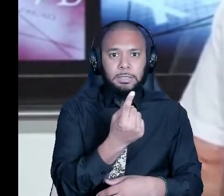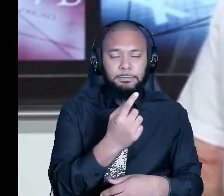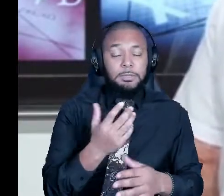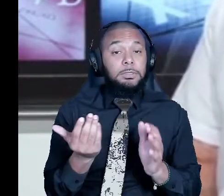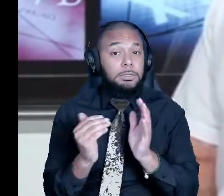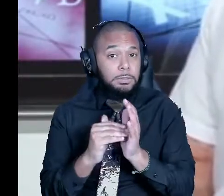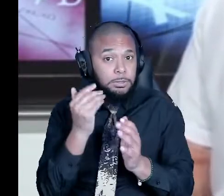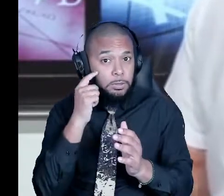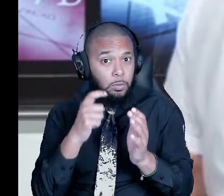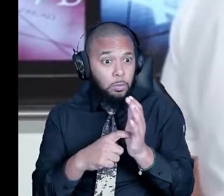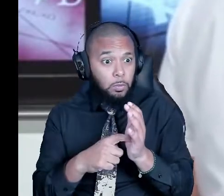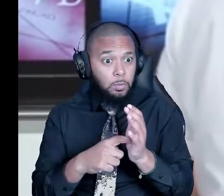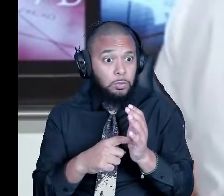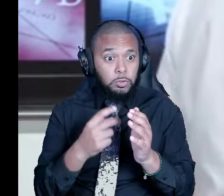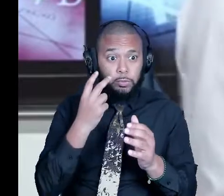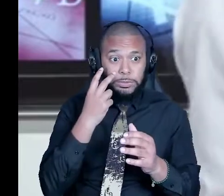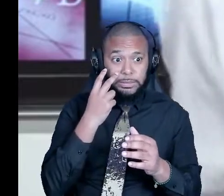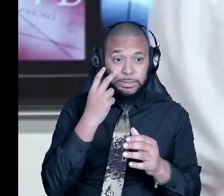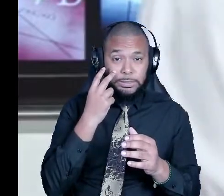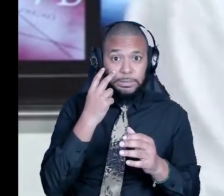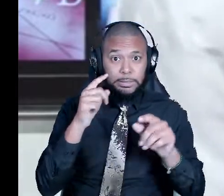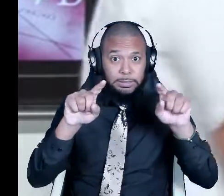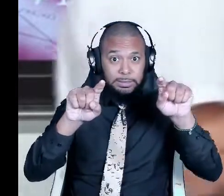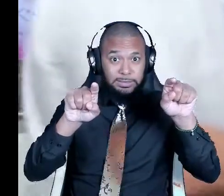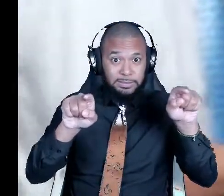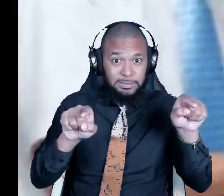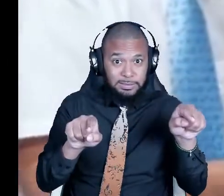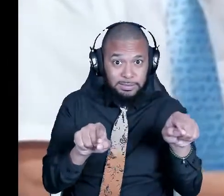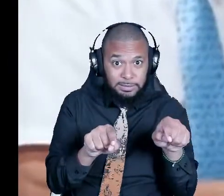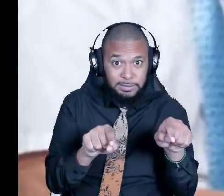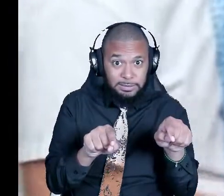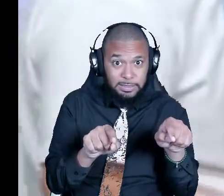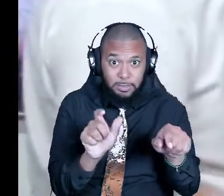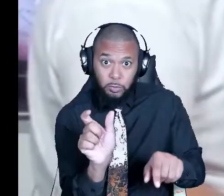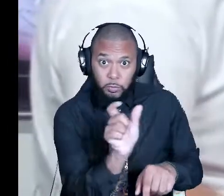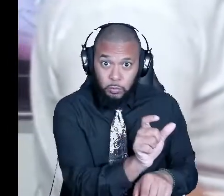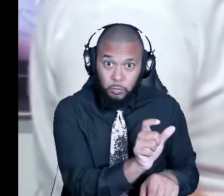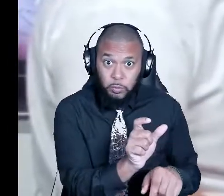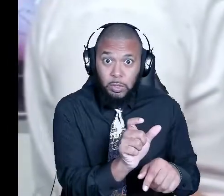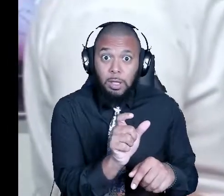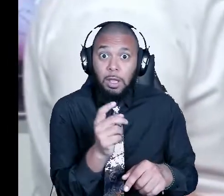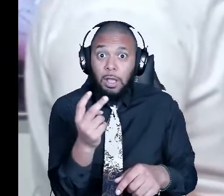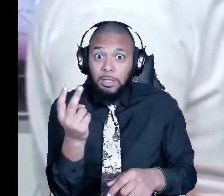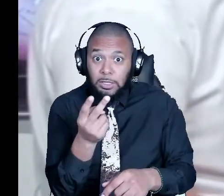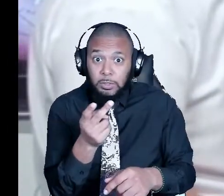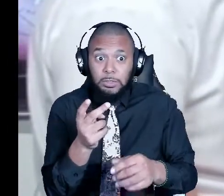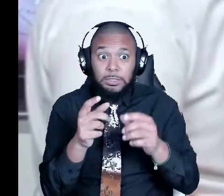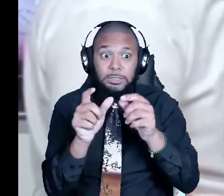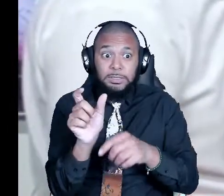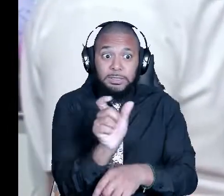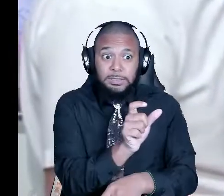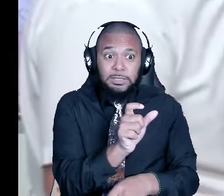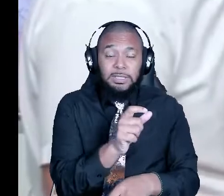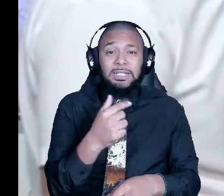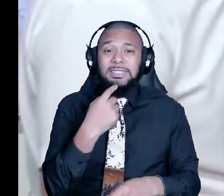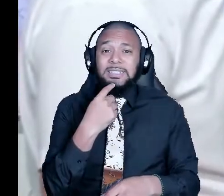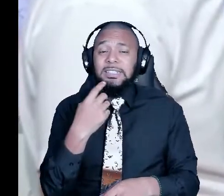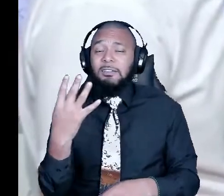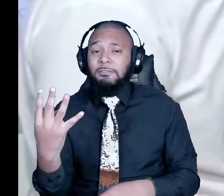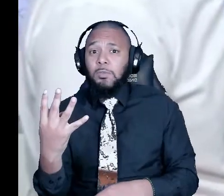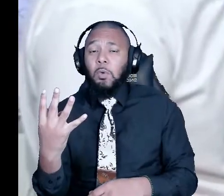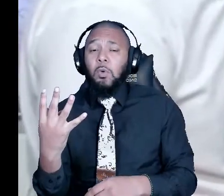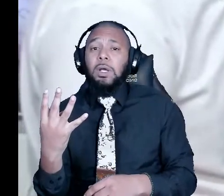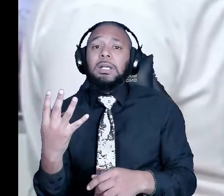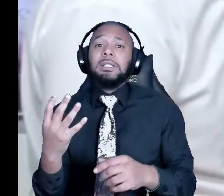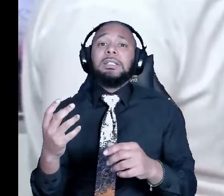put two terms in for y, I have to put those two terms in parentheses, because up here it says 4 times y. I got to make